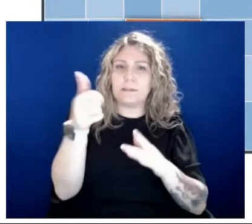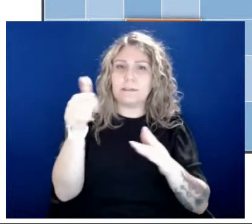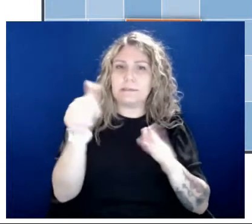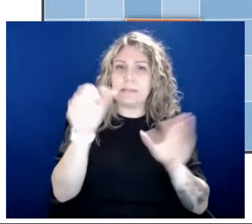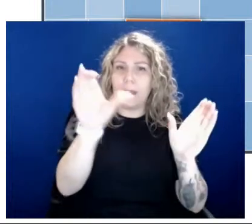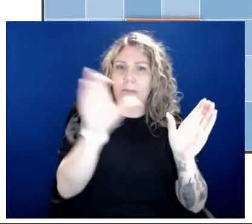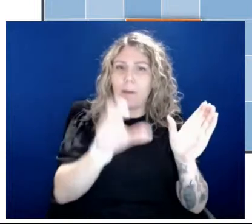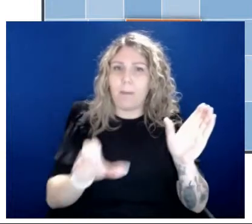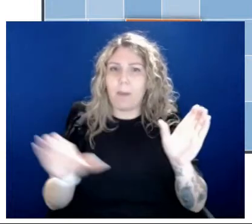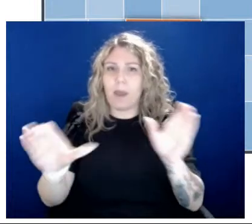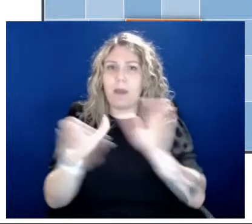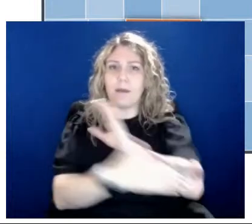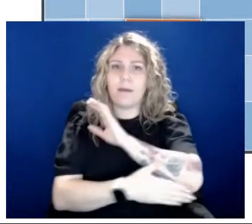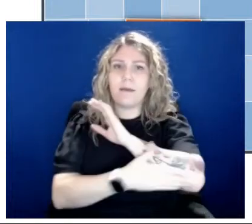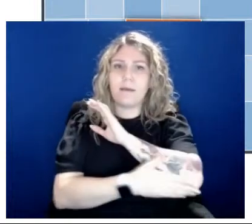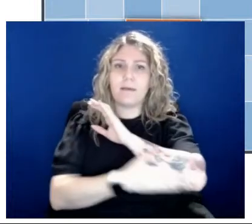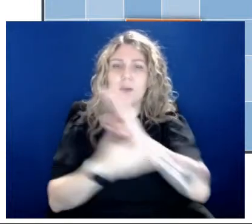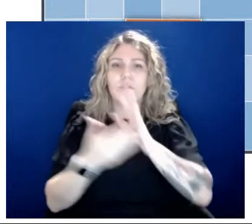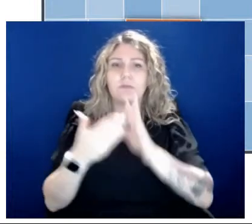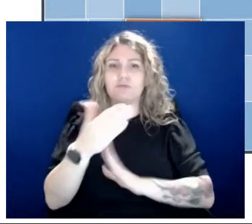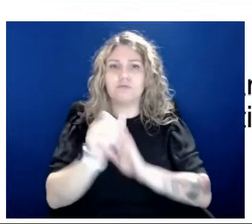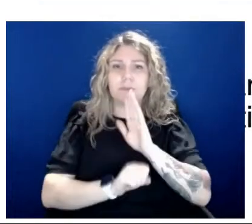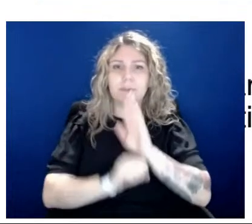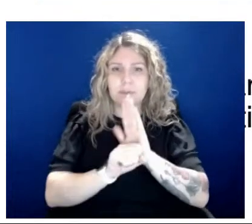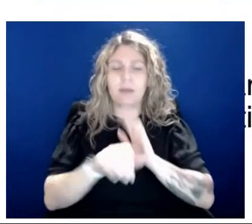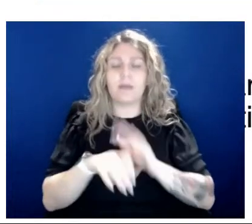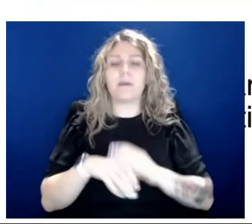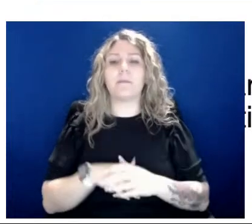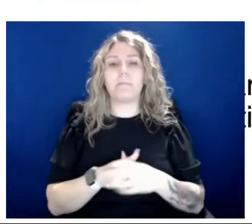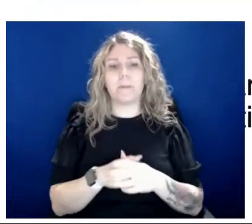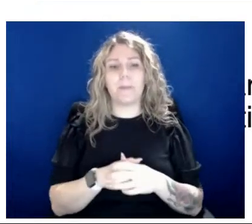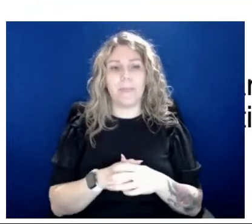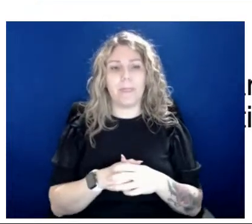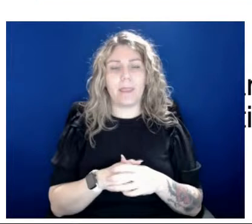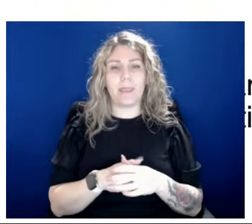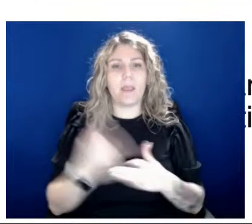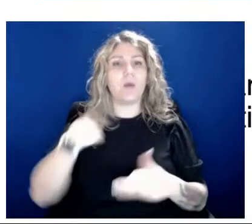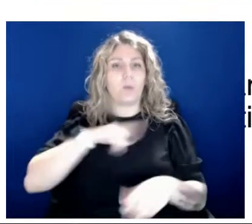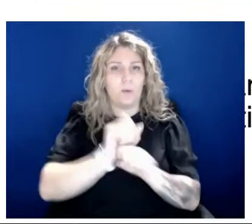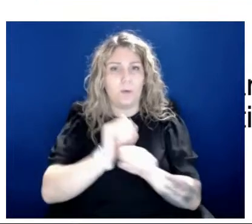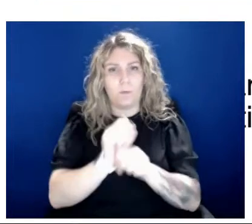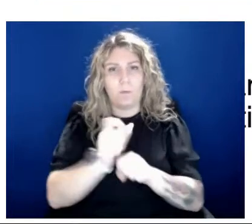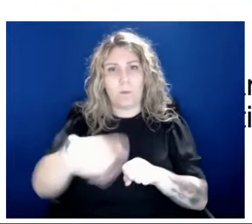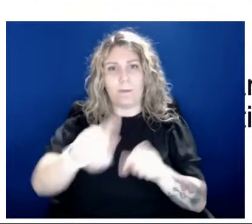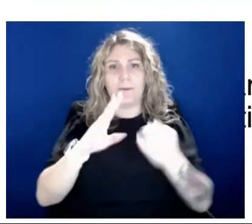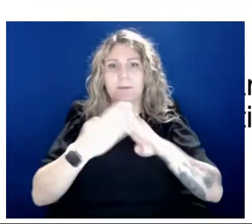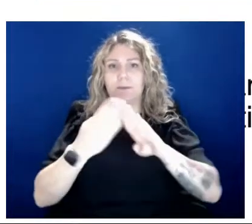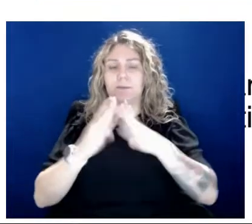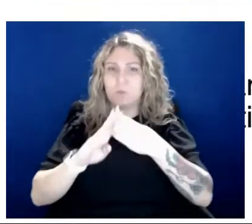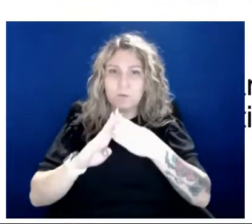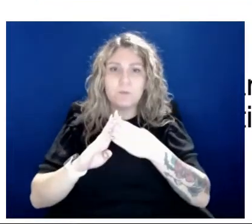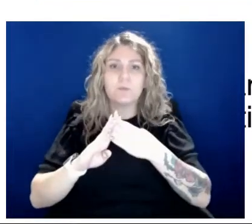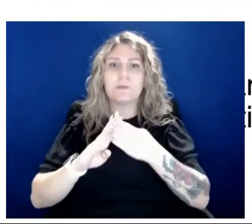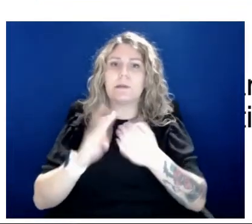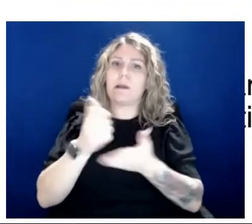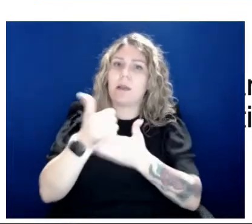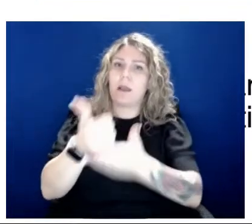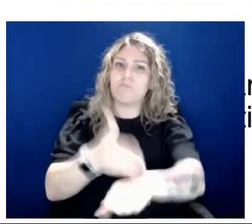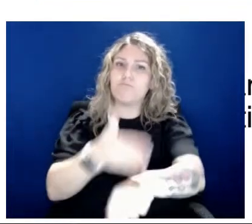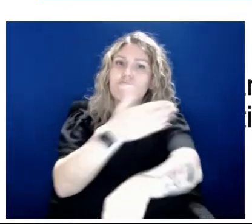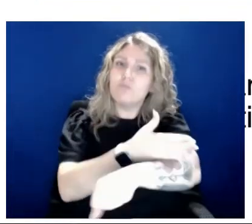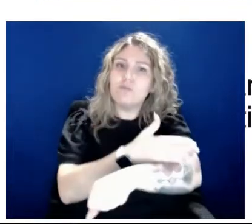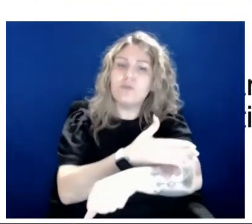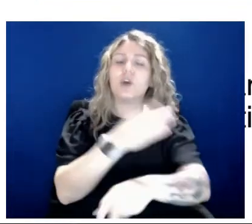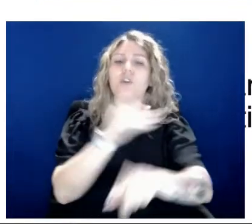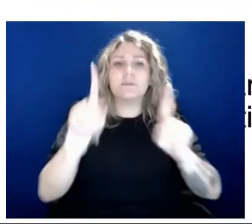around the state. But we worked with those communities to help them improve access to testing. We had over